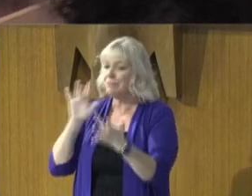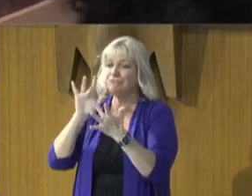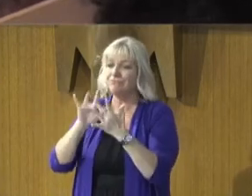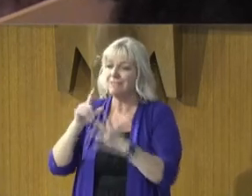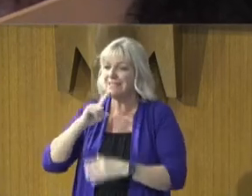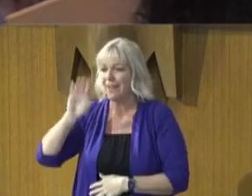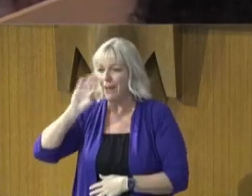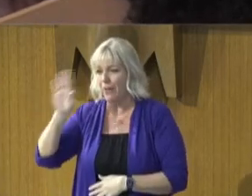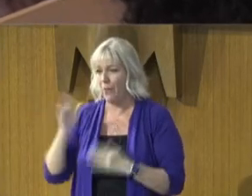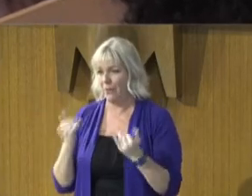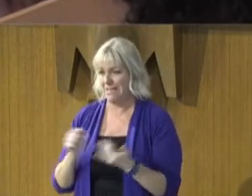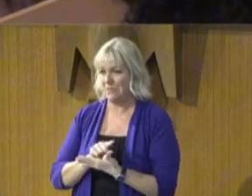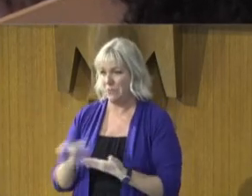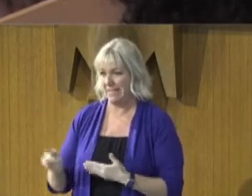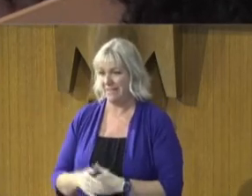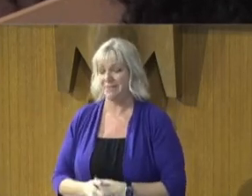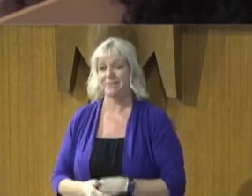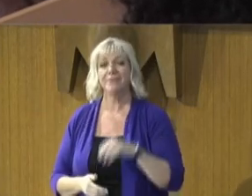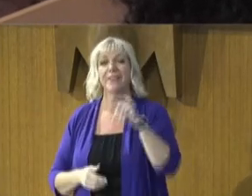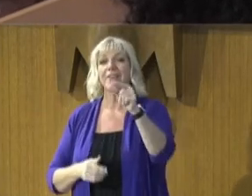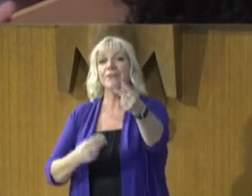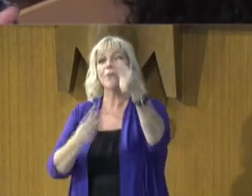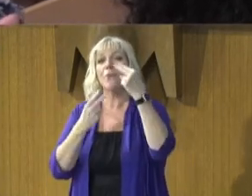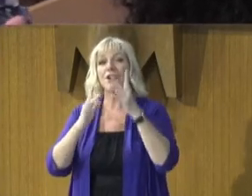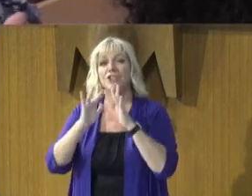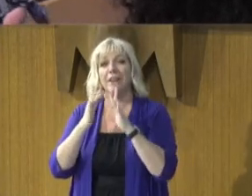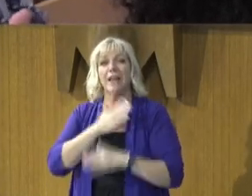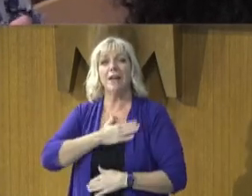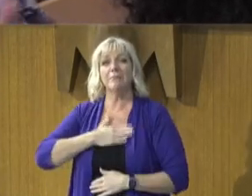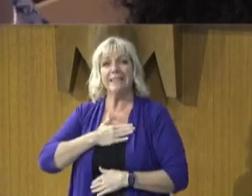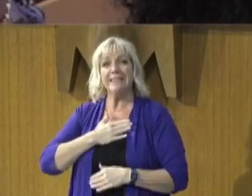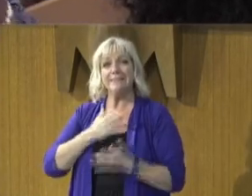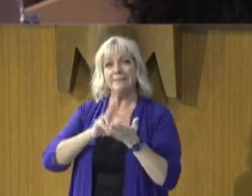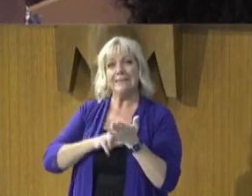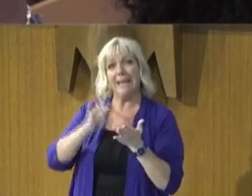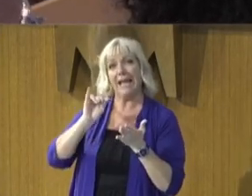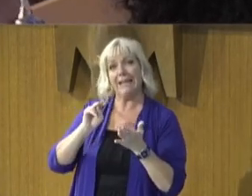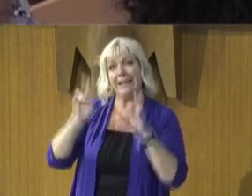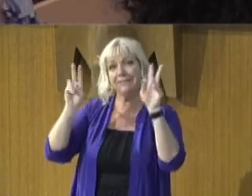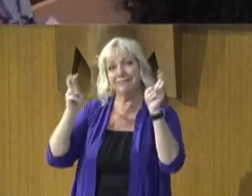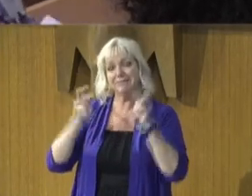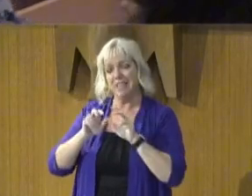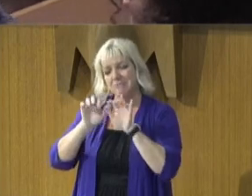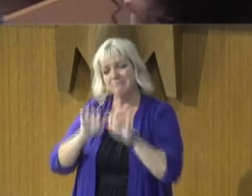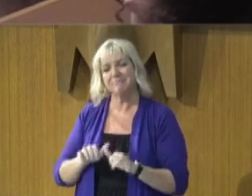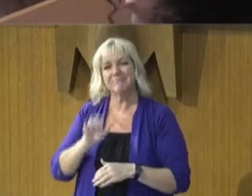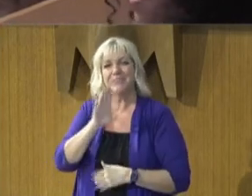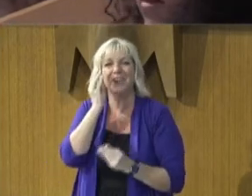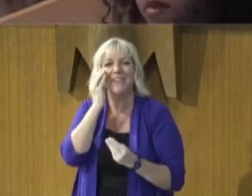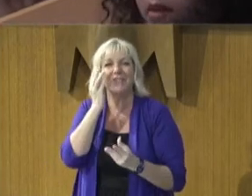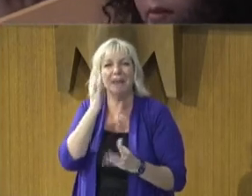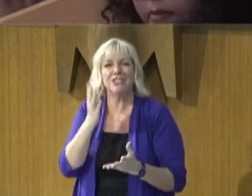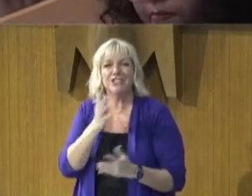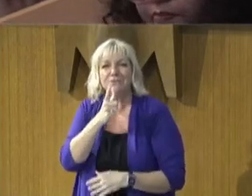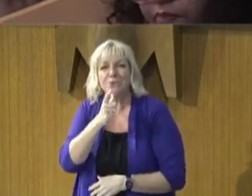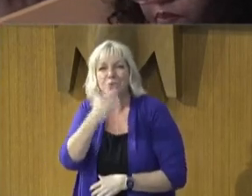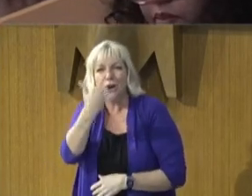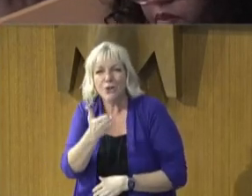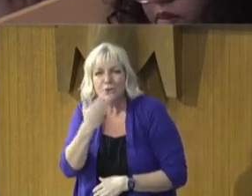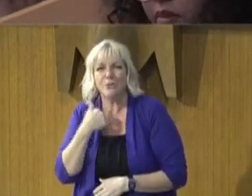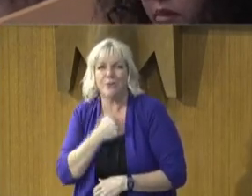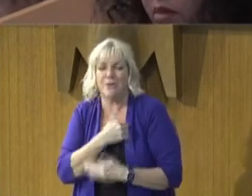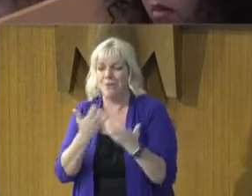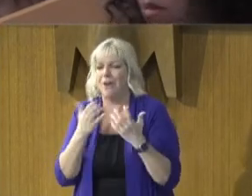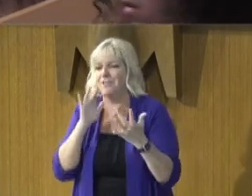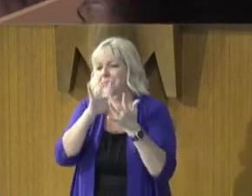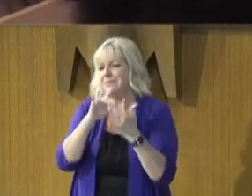later this week. If you're worshiping online, we also invite you to sign in. And if you're a visitor with us there, we would also love to know who you are so that we can welcome you